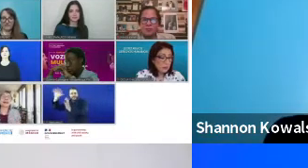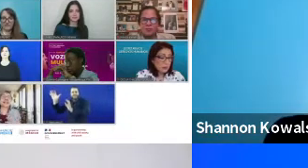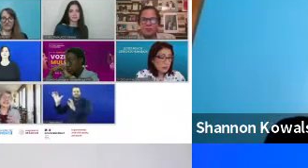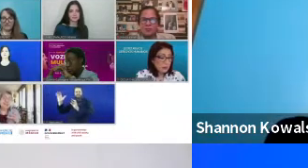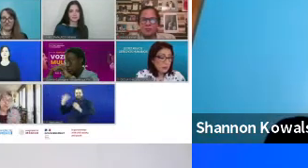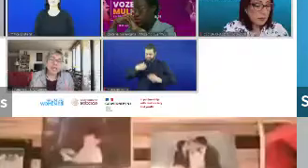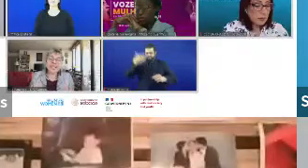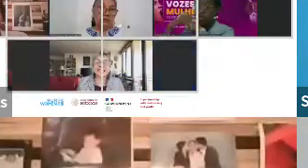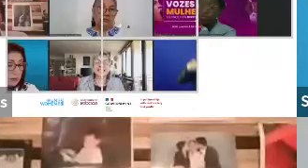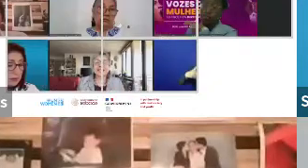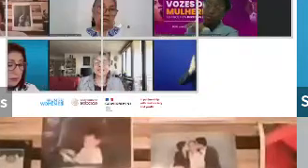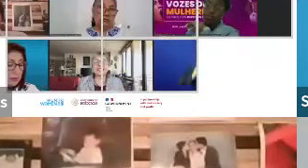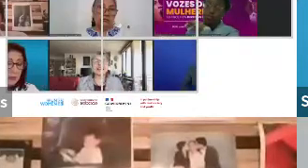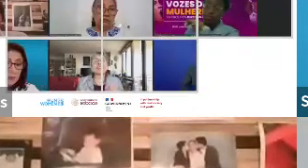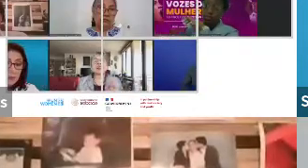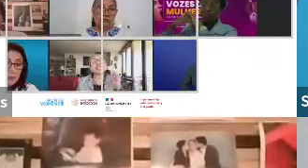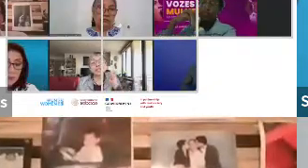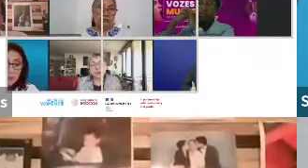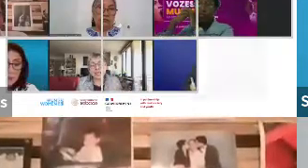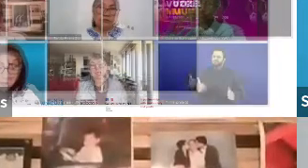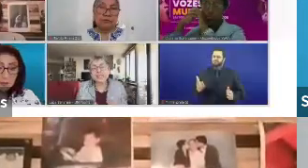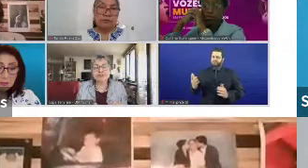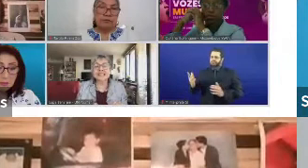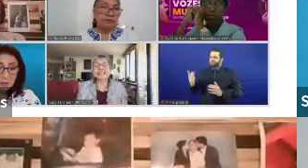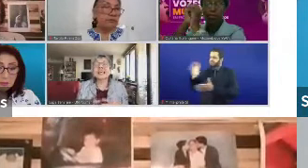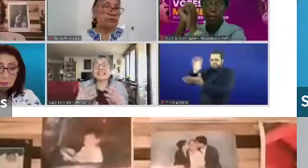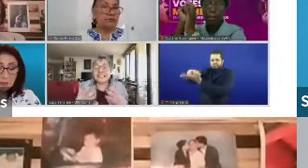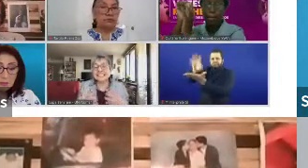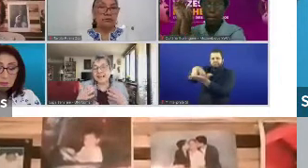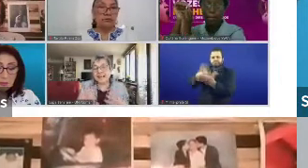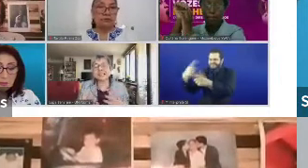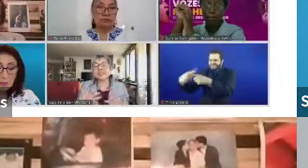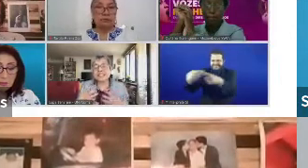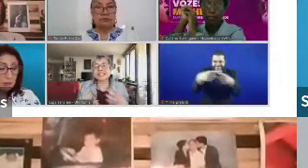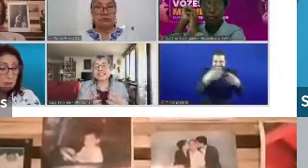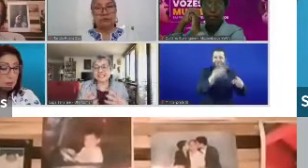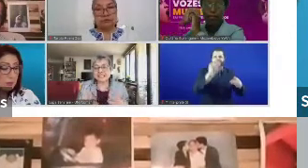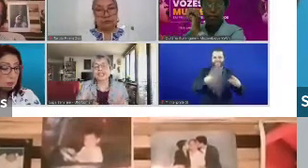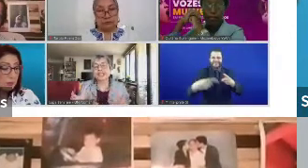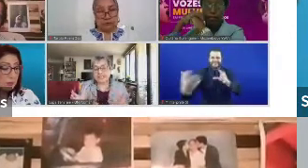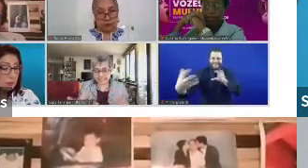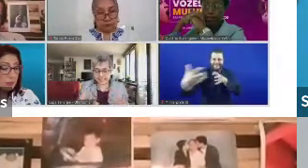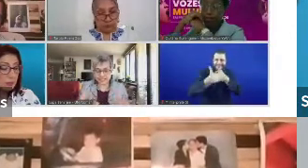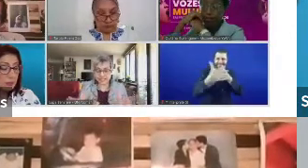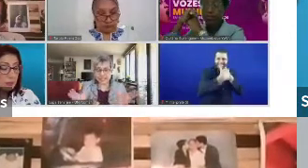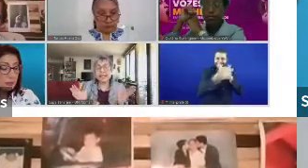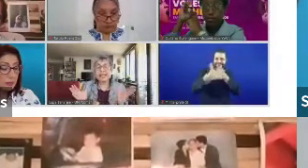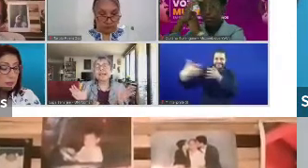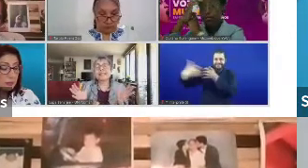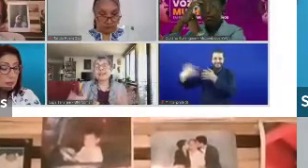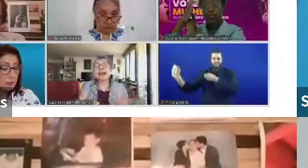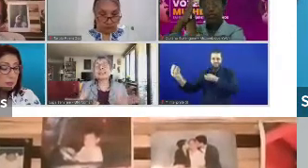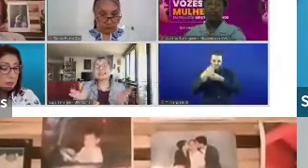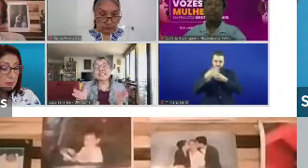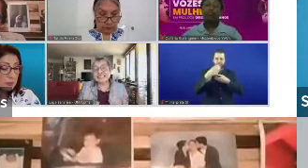bargaining, looking at LGBTI rights, looking at race. This kind of intersectional discussion